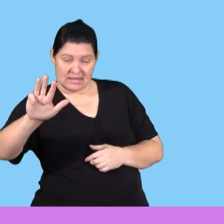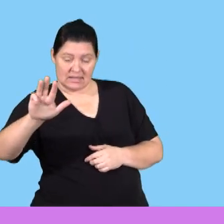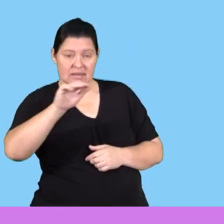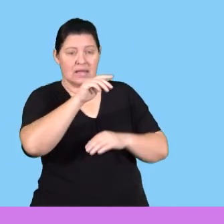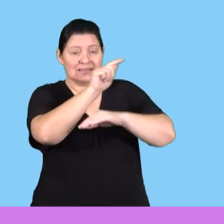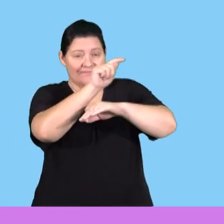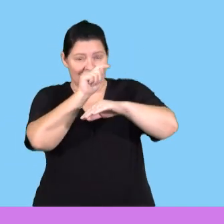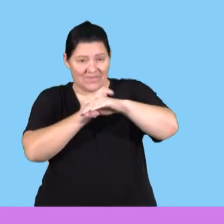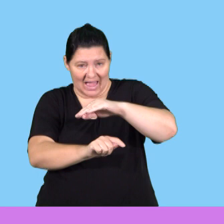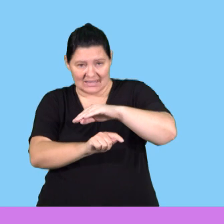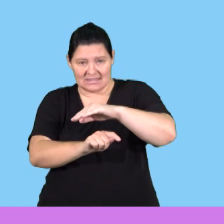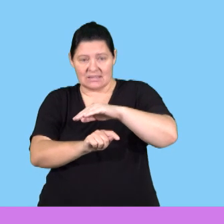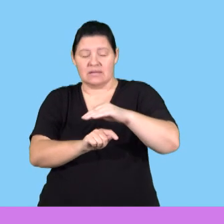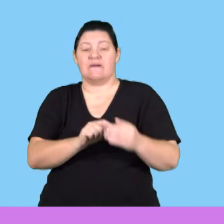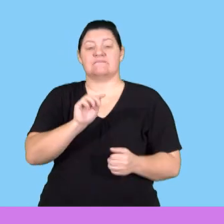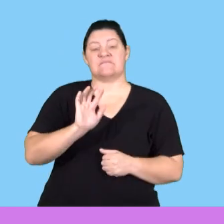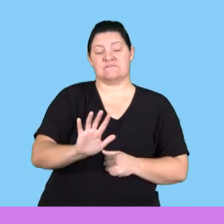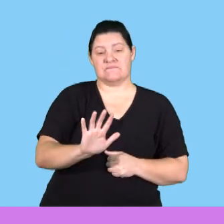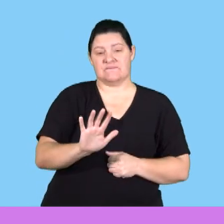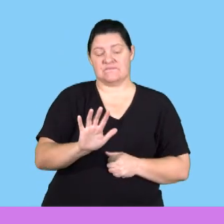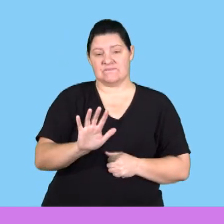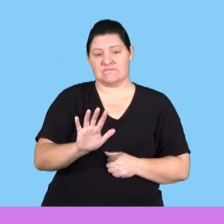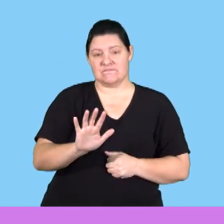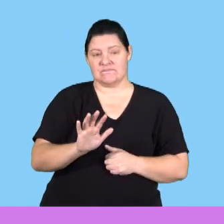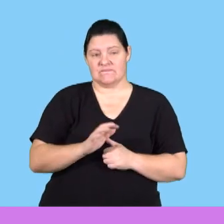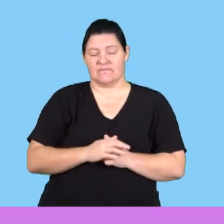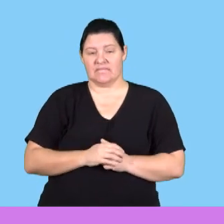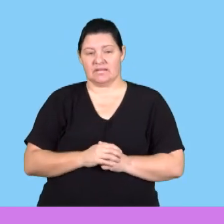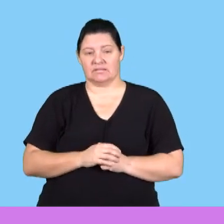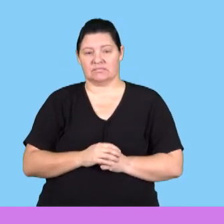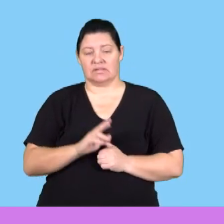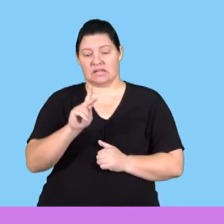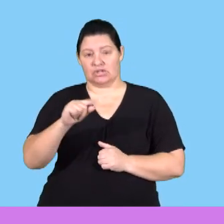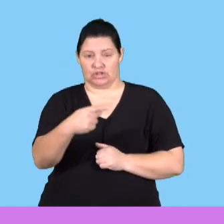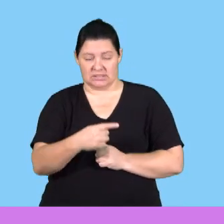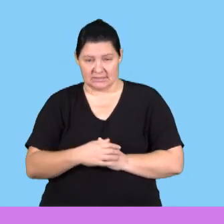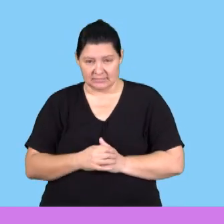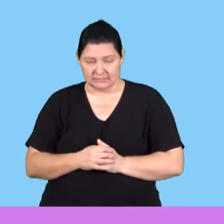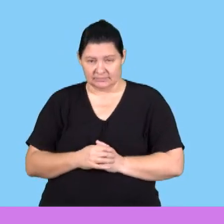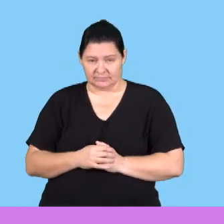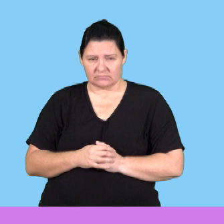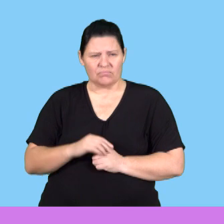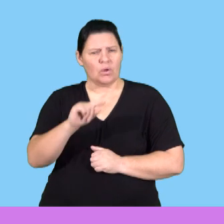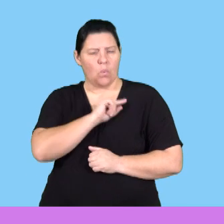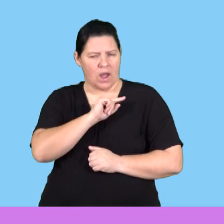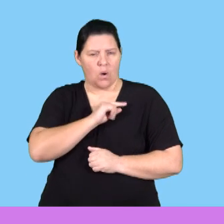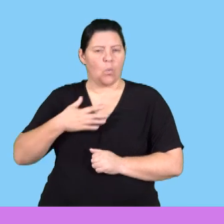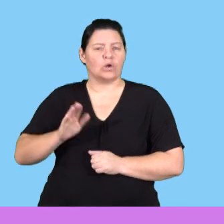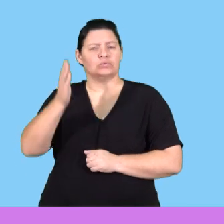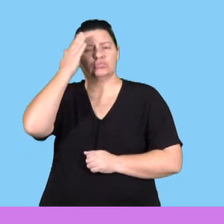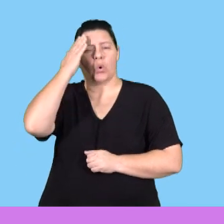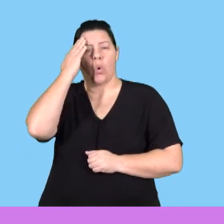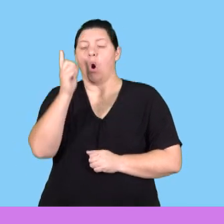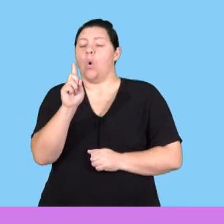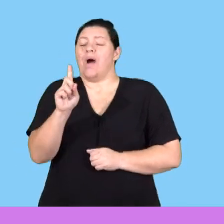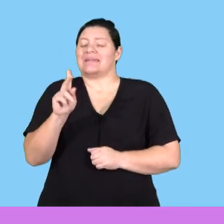89.99. And then we divide this by the 5 kg because